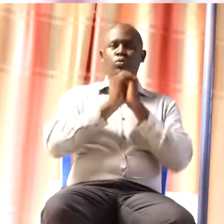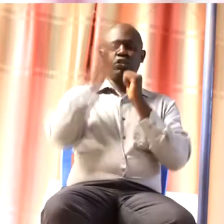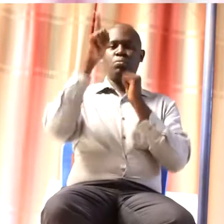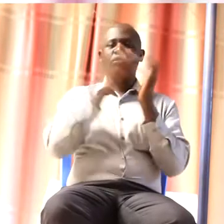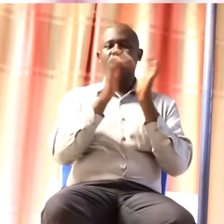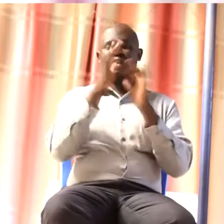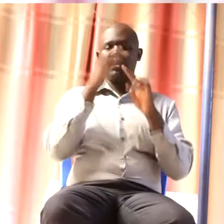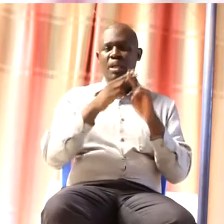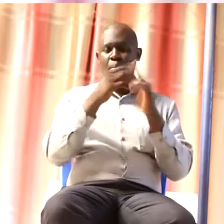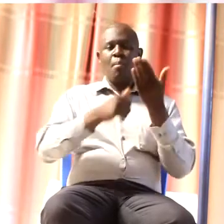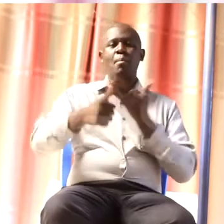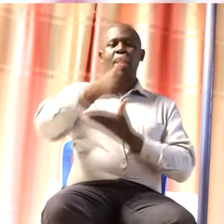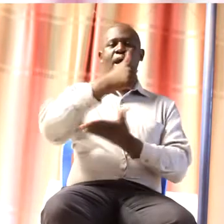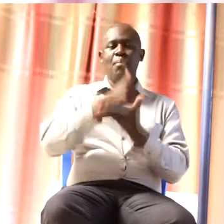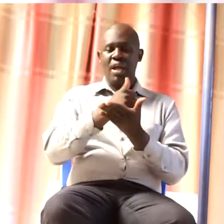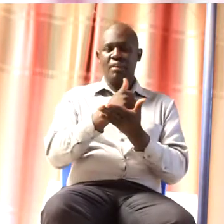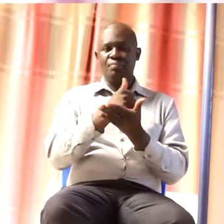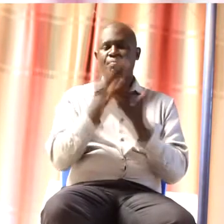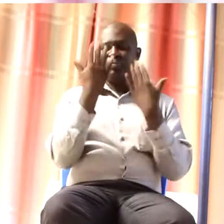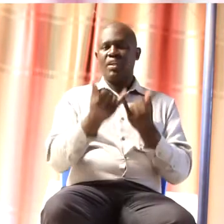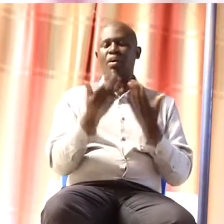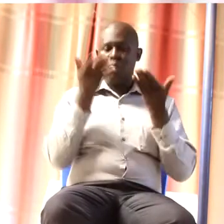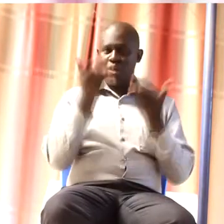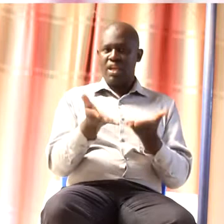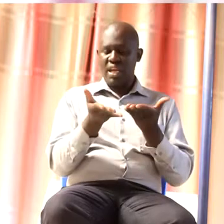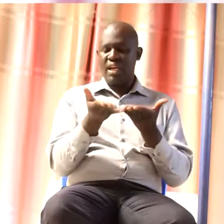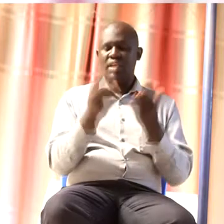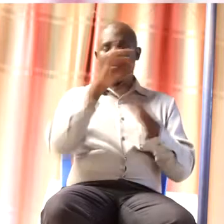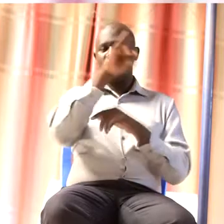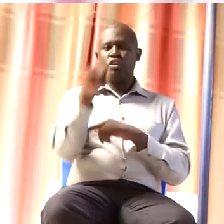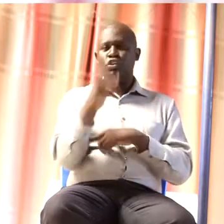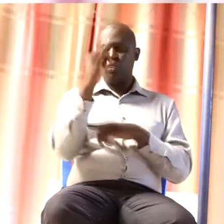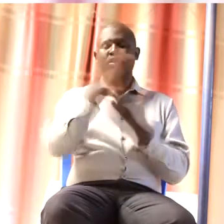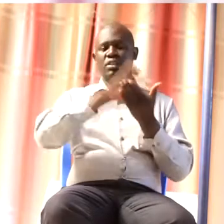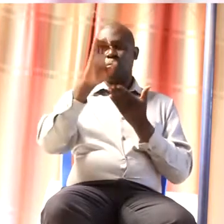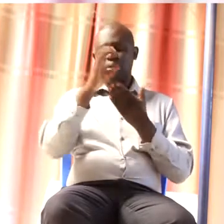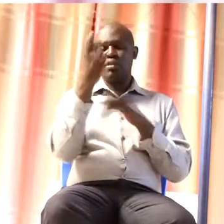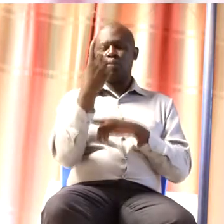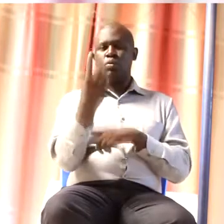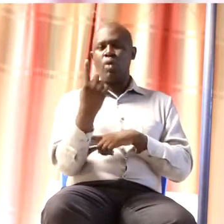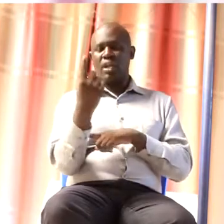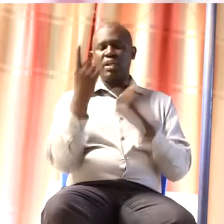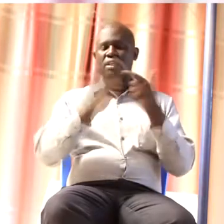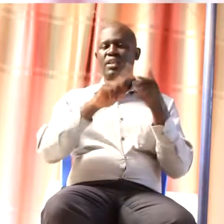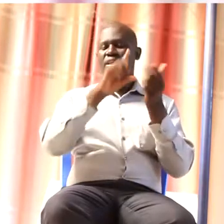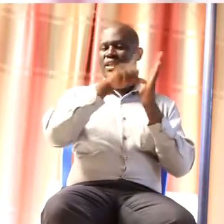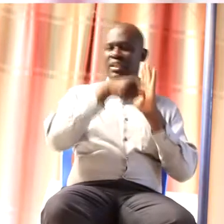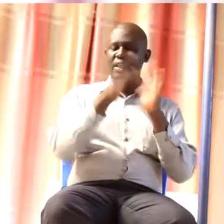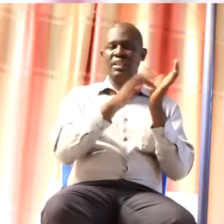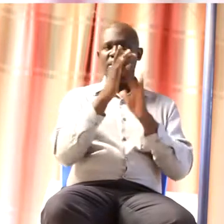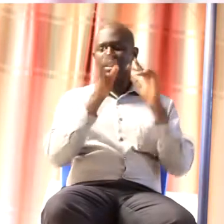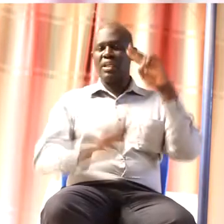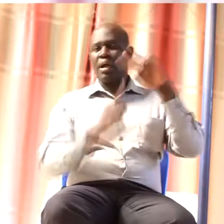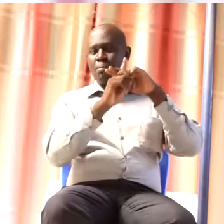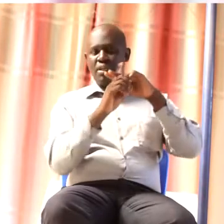Jesus' name, amen. So here we are, John chapter 21, I read. Afterwards, Jesus appeared again to